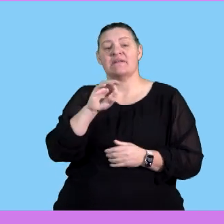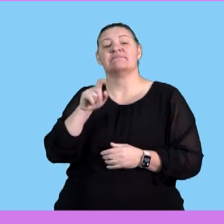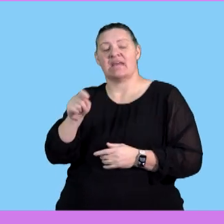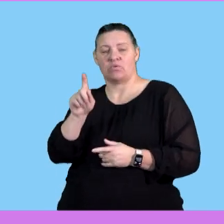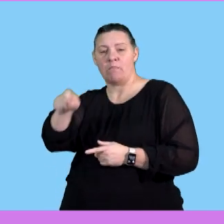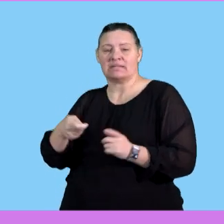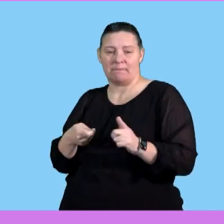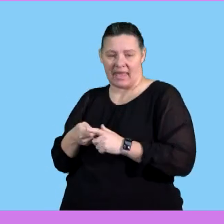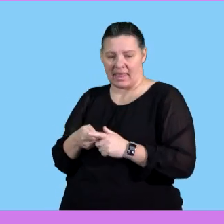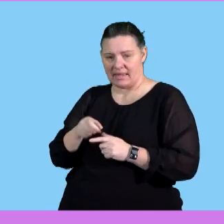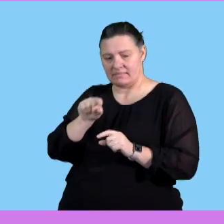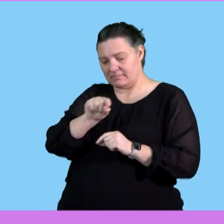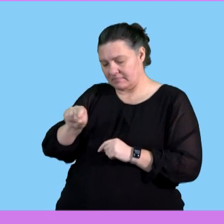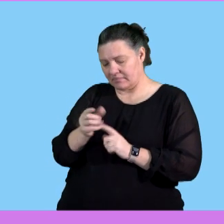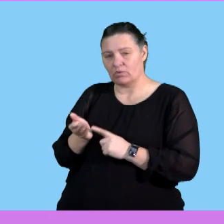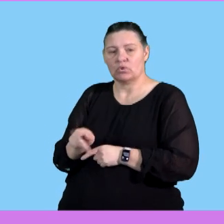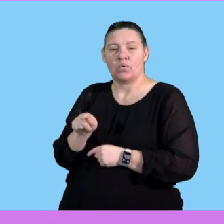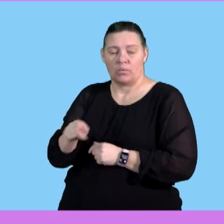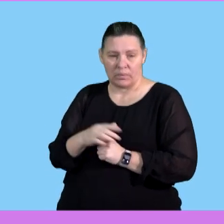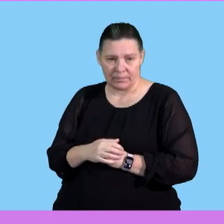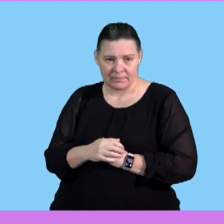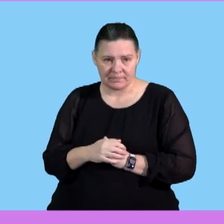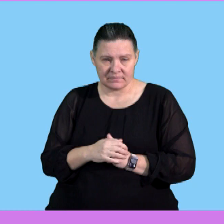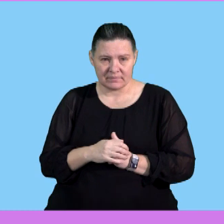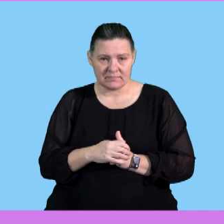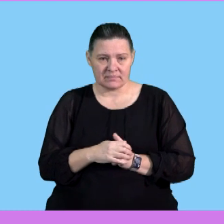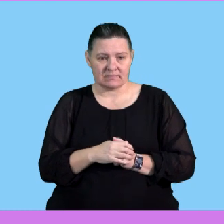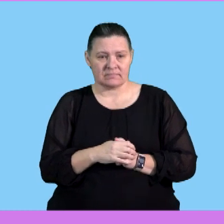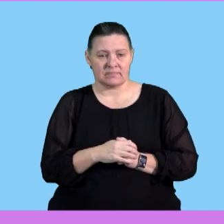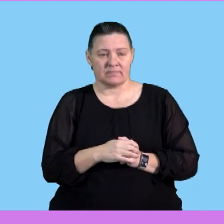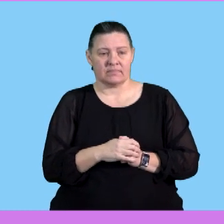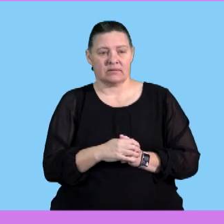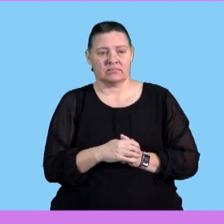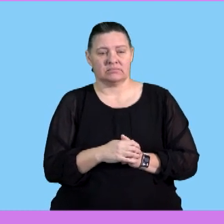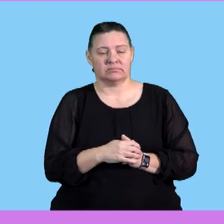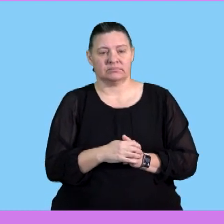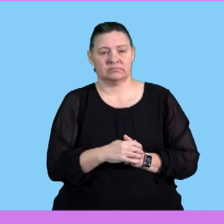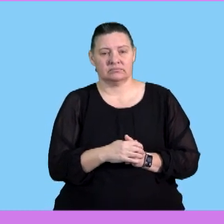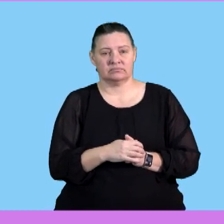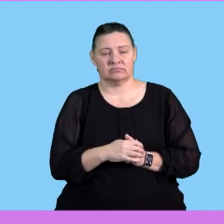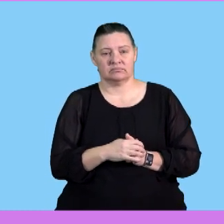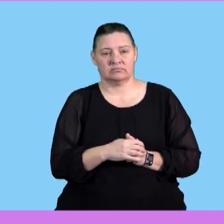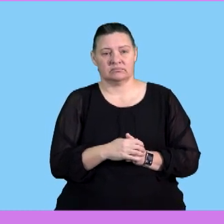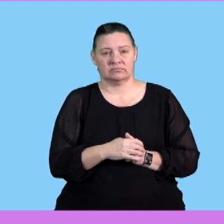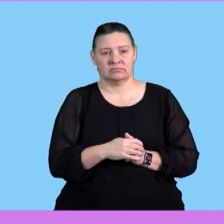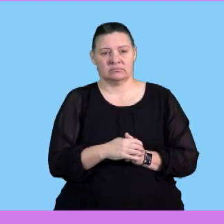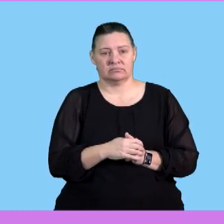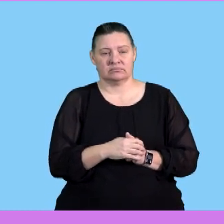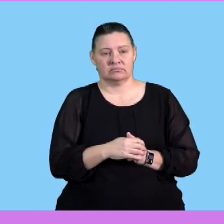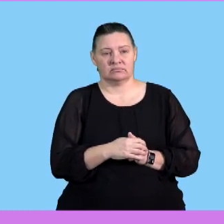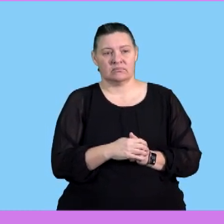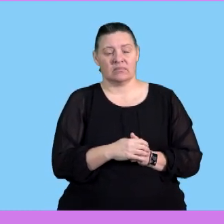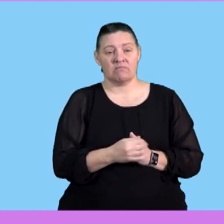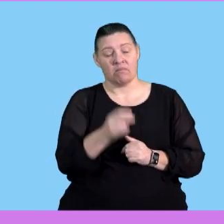of VAT payable, meaning on your till slip, all of these items you have purchased will appear, the VAT and the